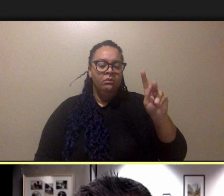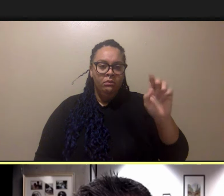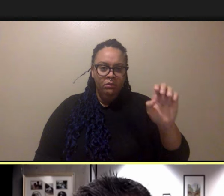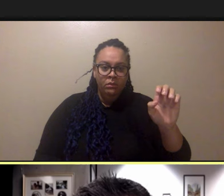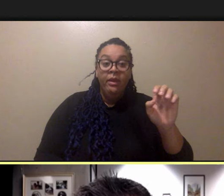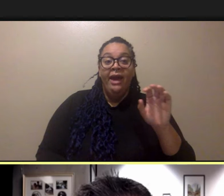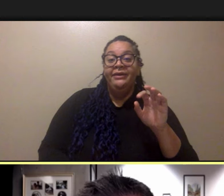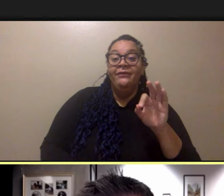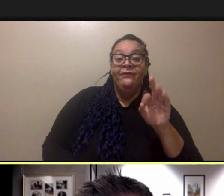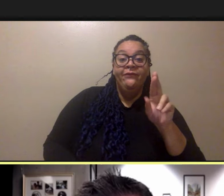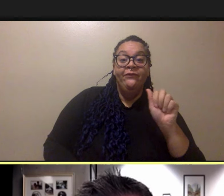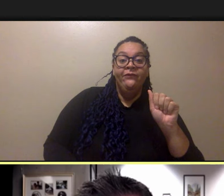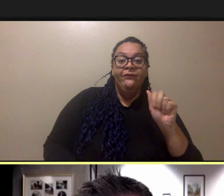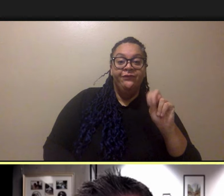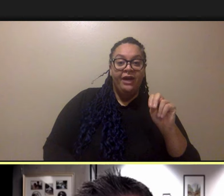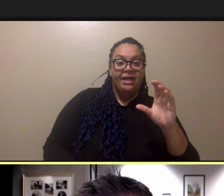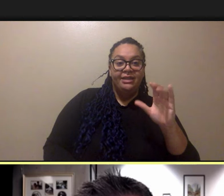that.